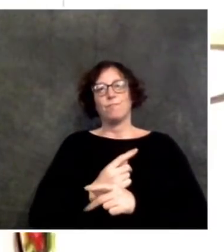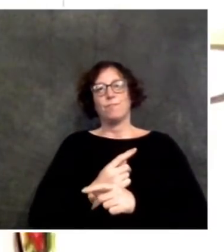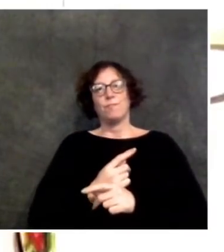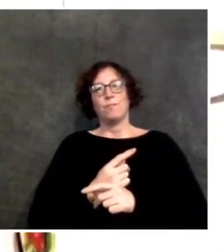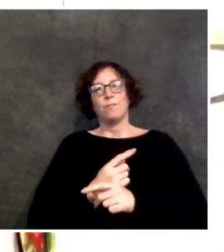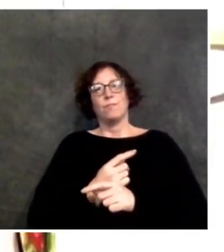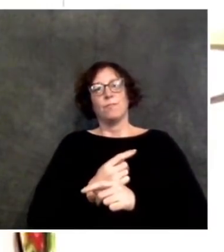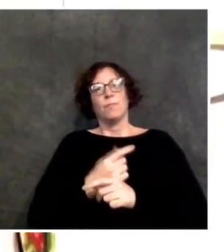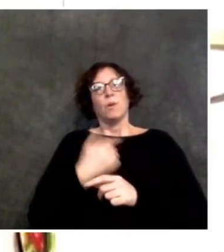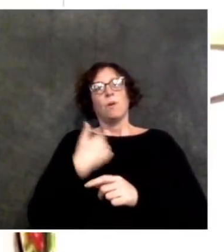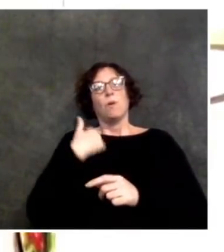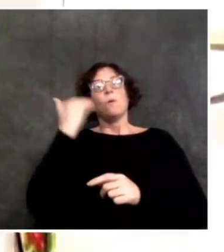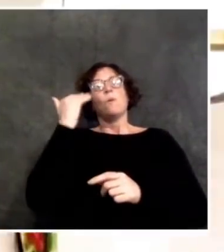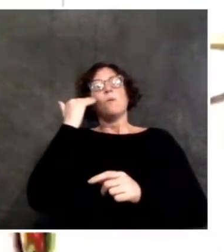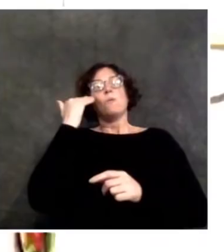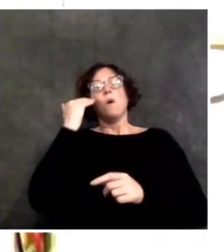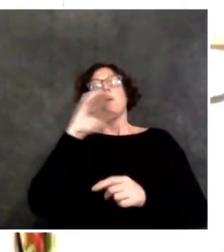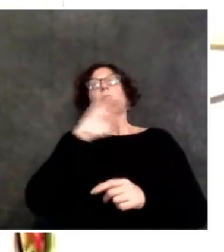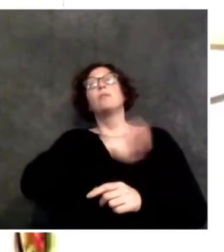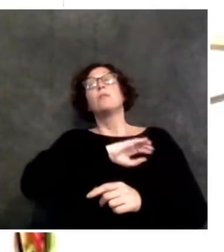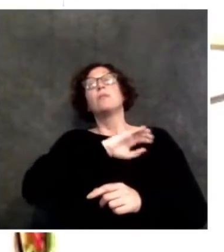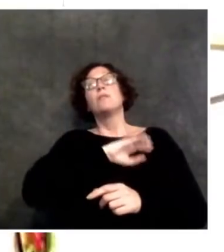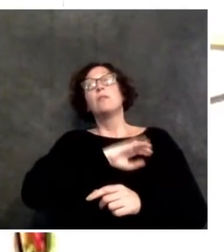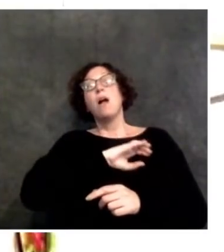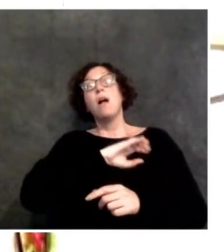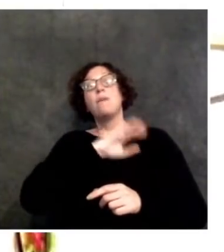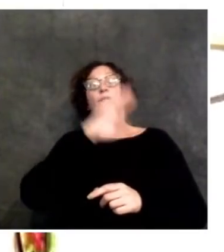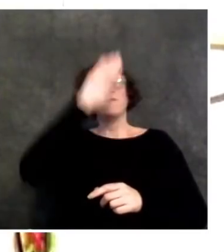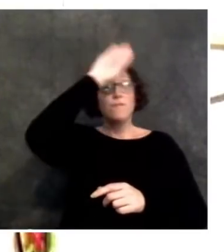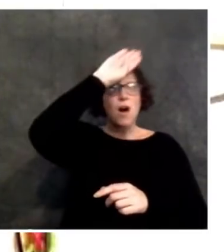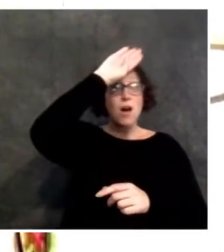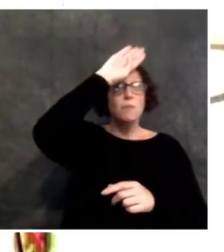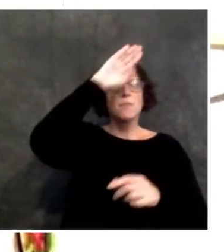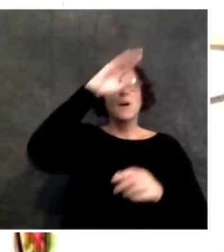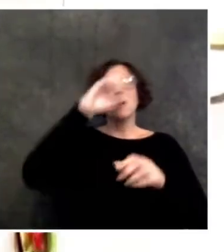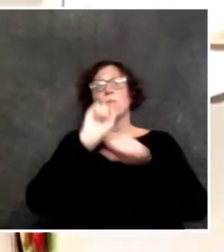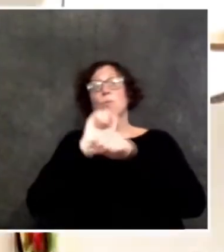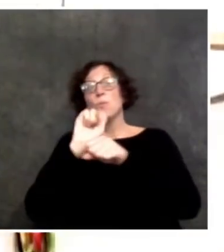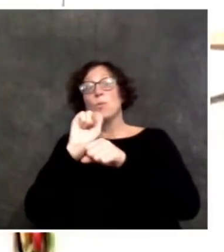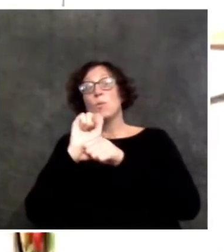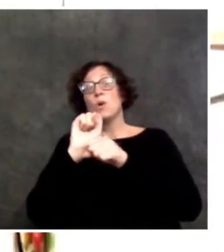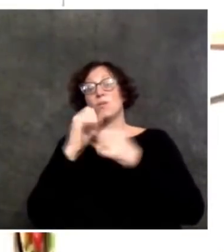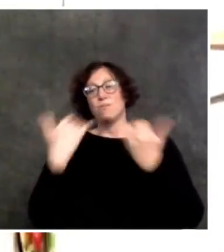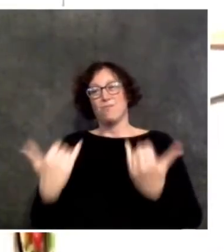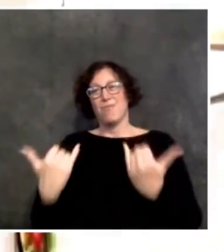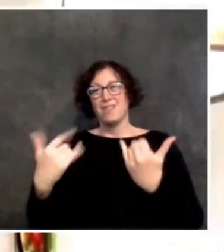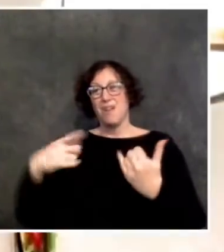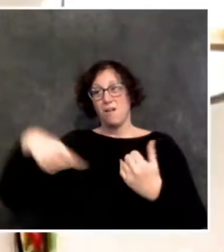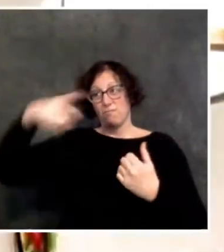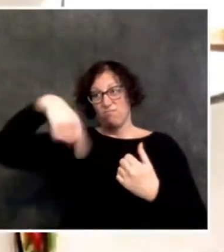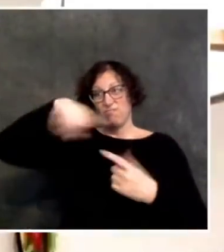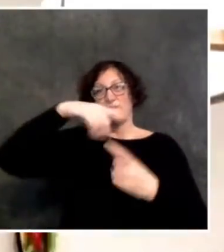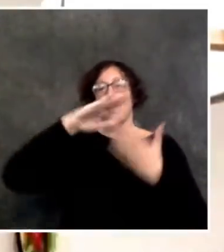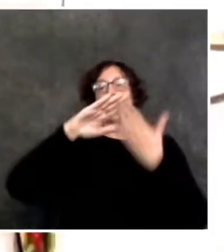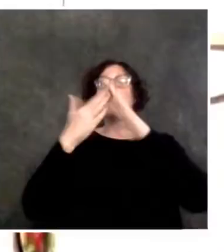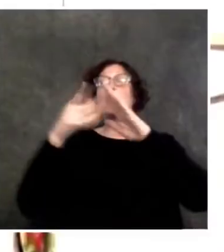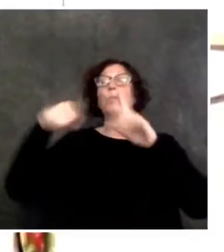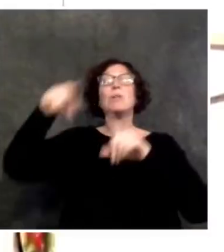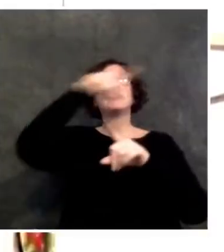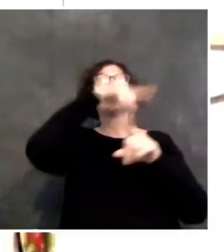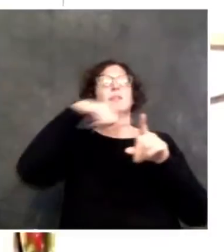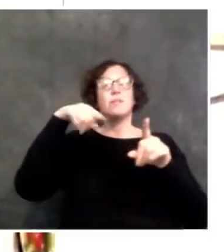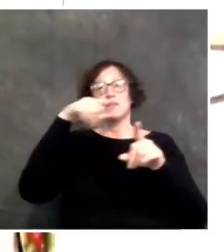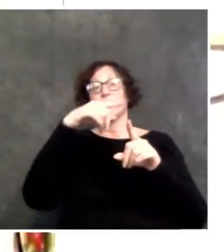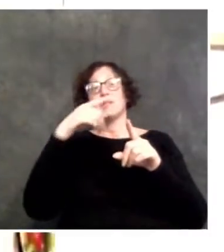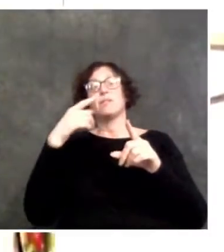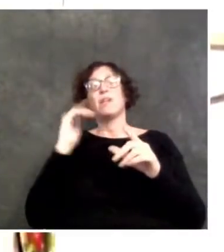in the community right now, serving our community. We know that our teachers are at home, but serving our students. So it's a